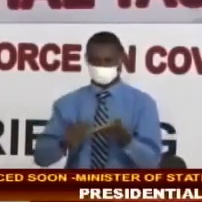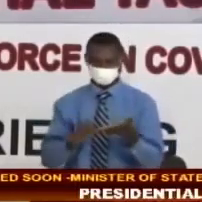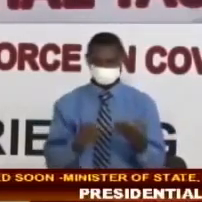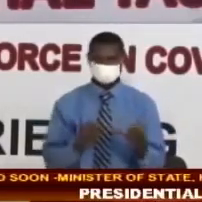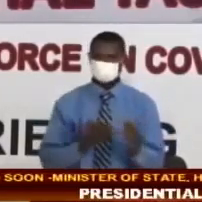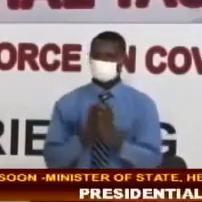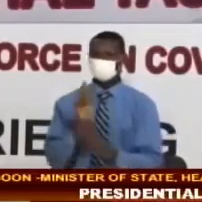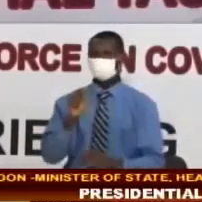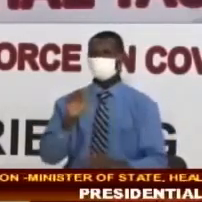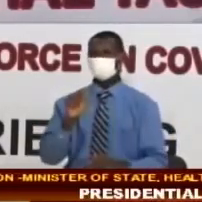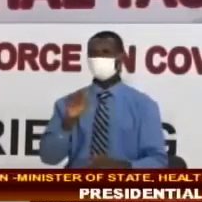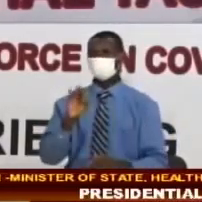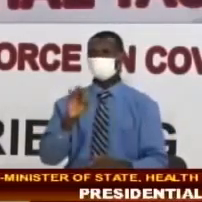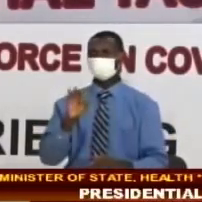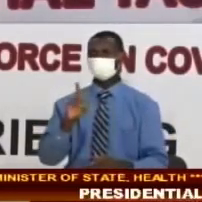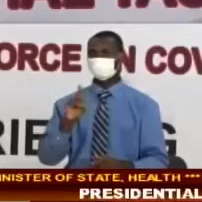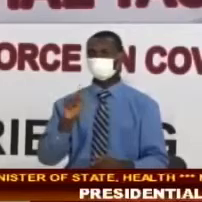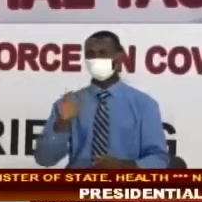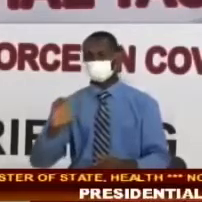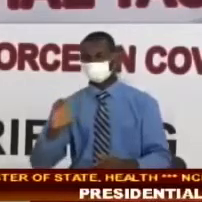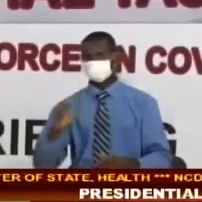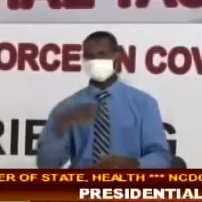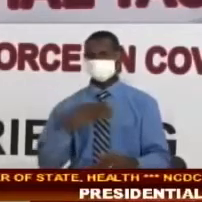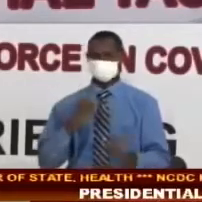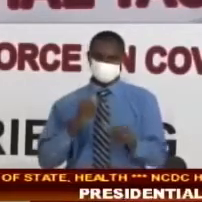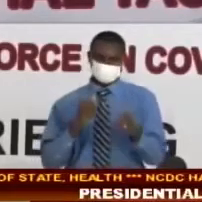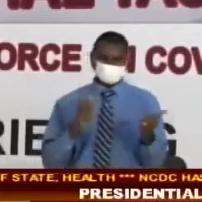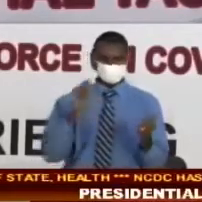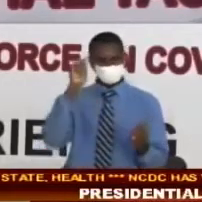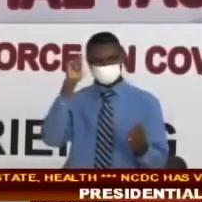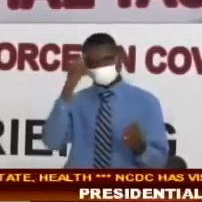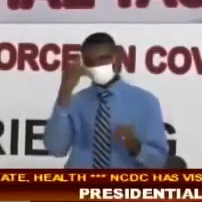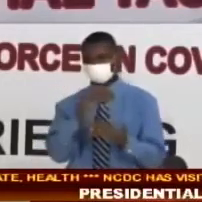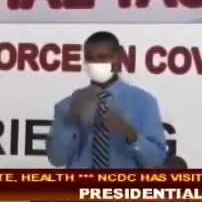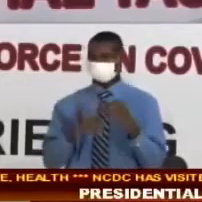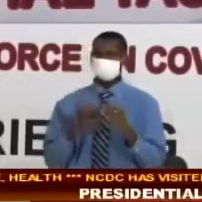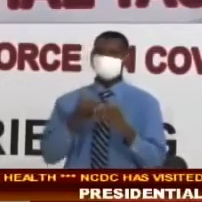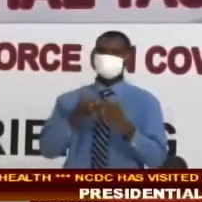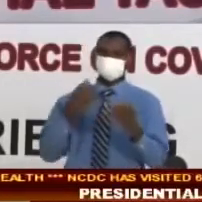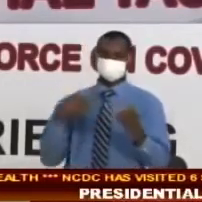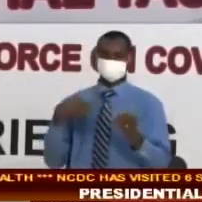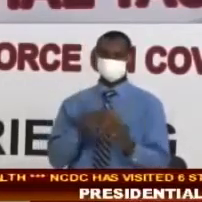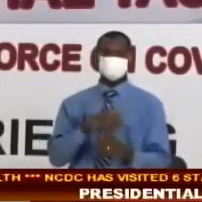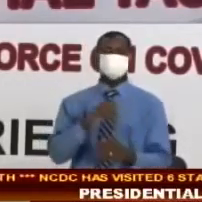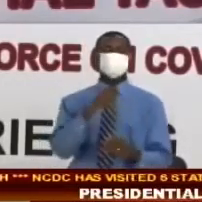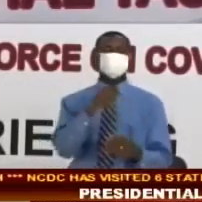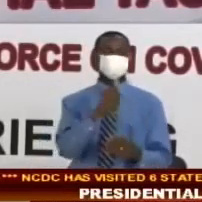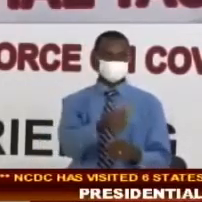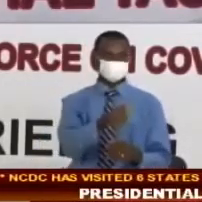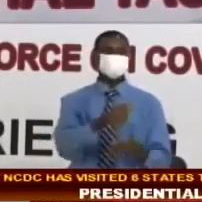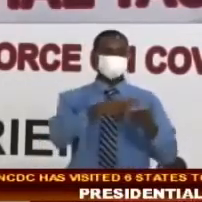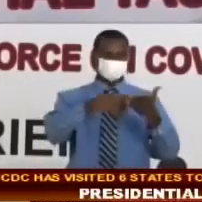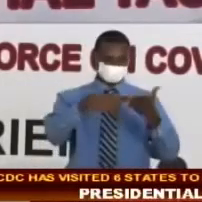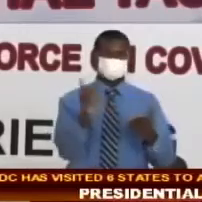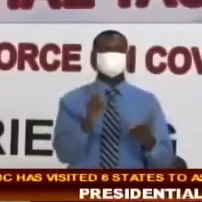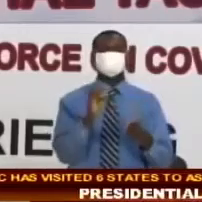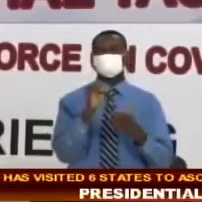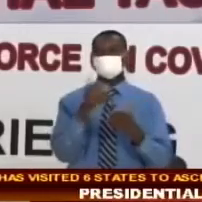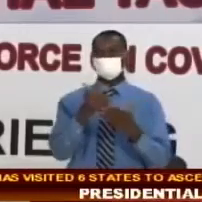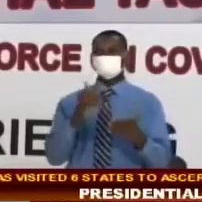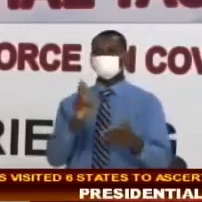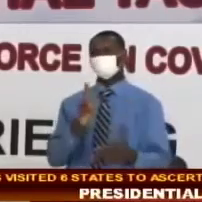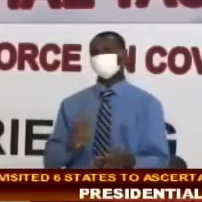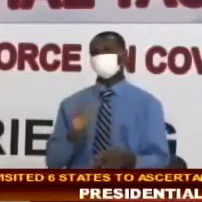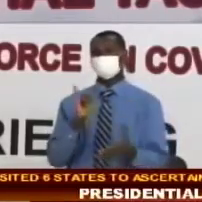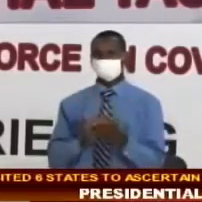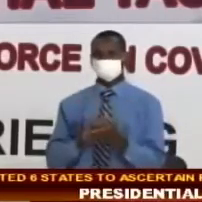other agencies before it will be deemed fit for human consumption. It will take time, but I